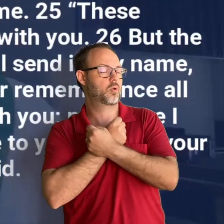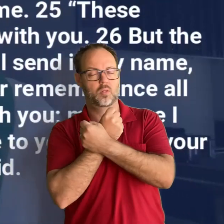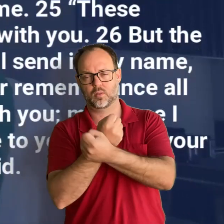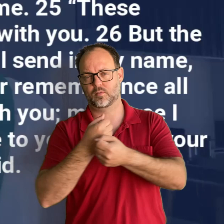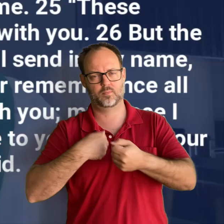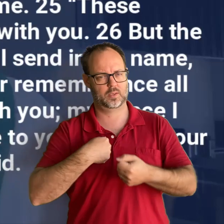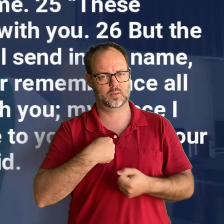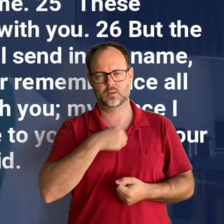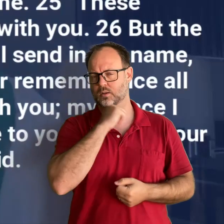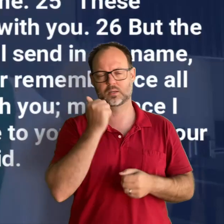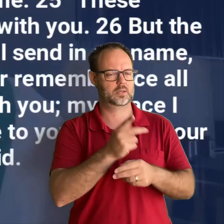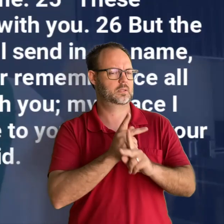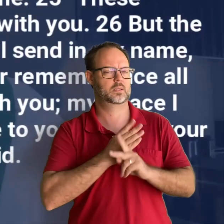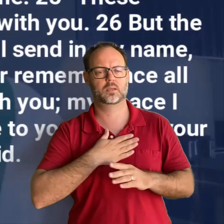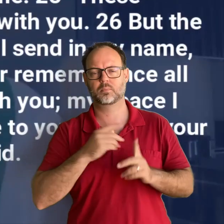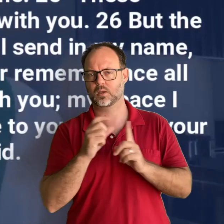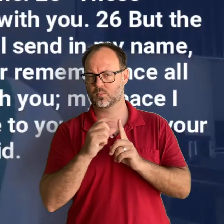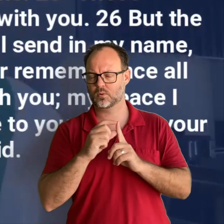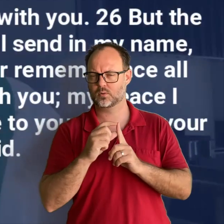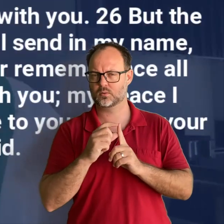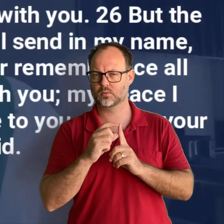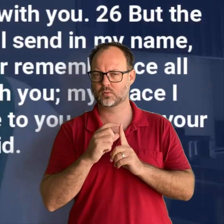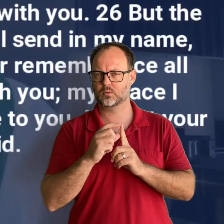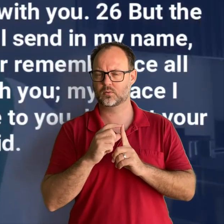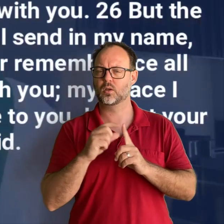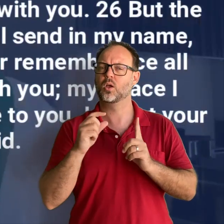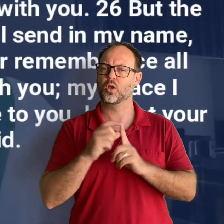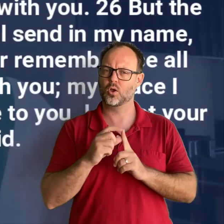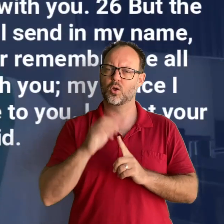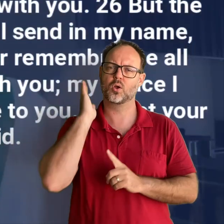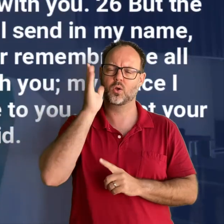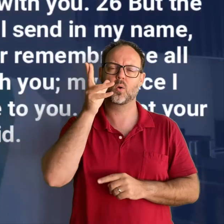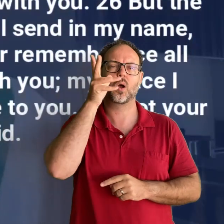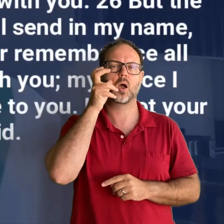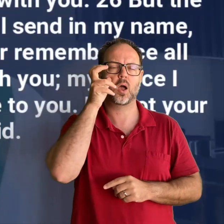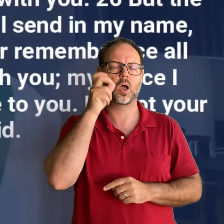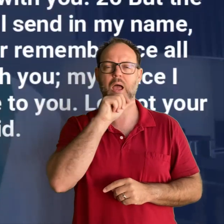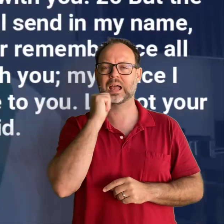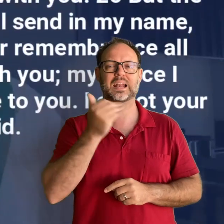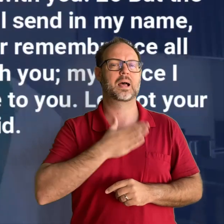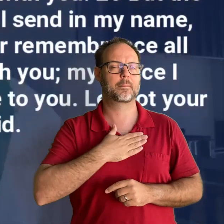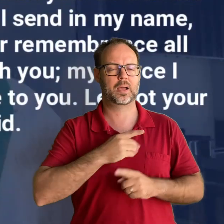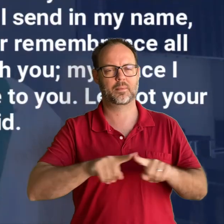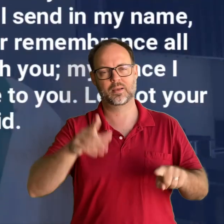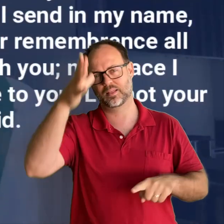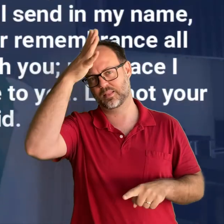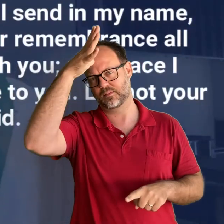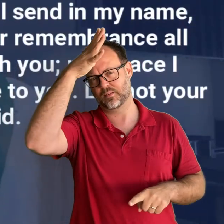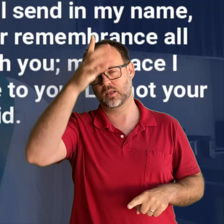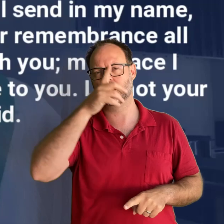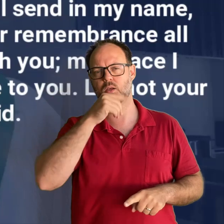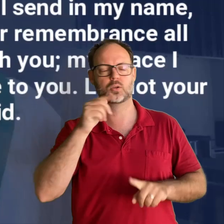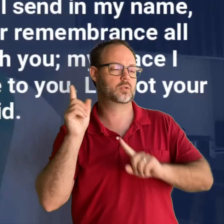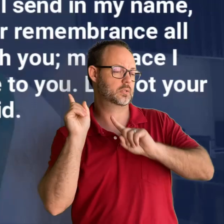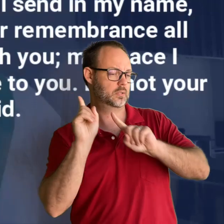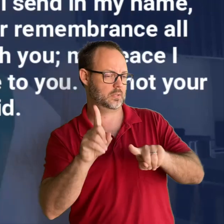me does not keep my words. And the word that you hear is not mine, but the Father's who sent